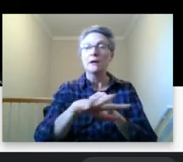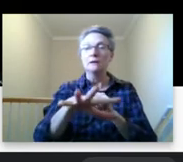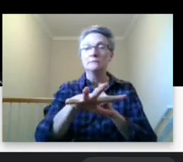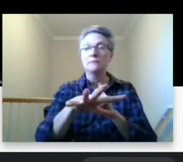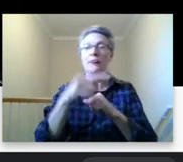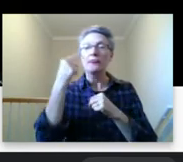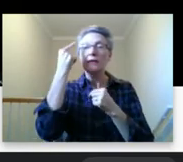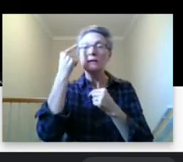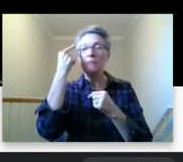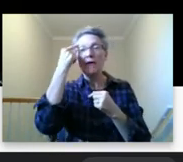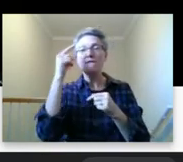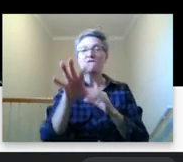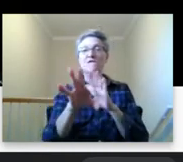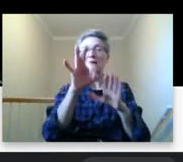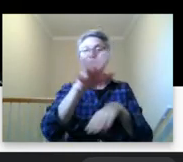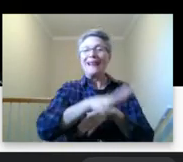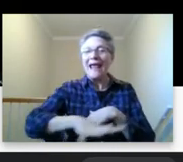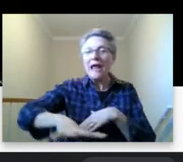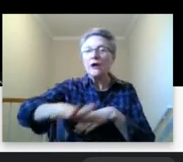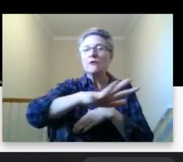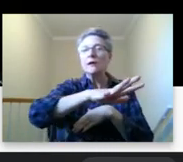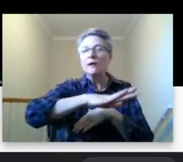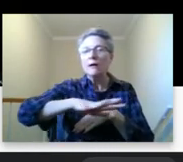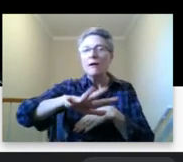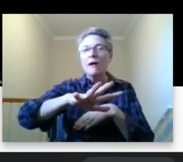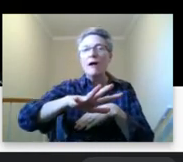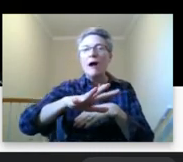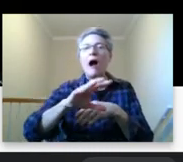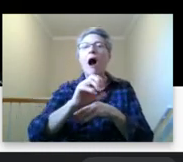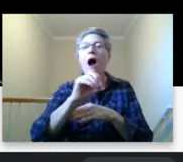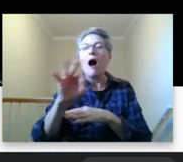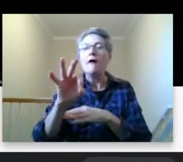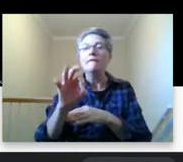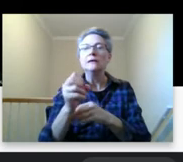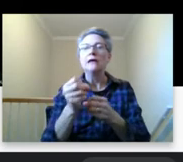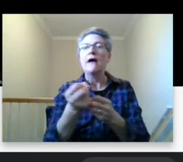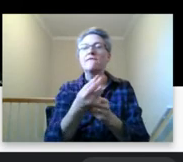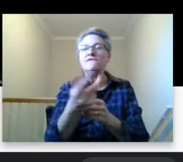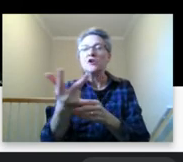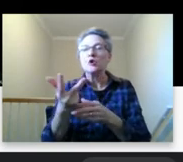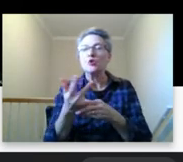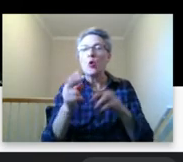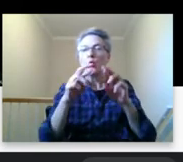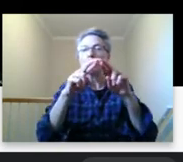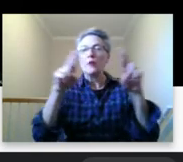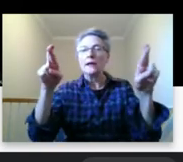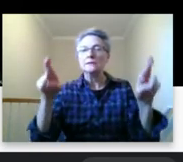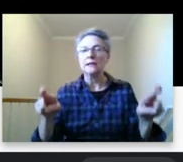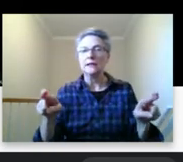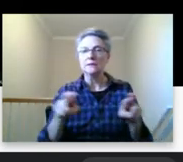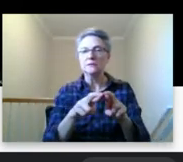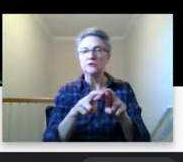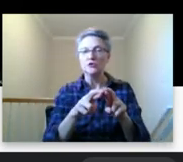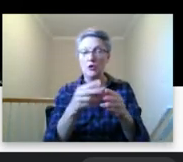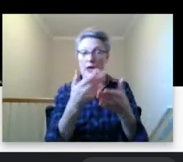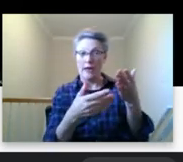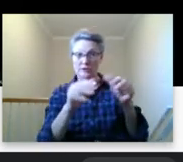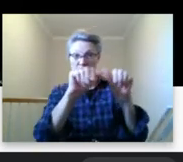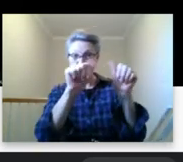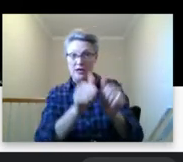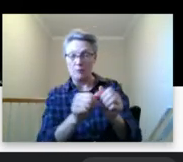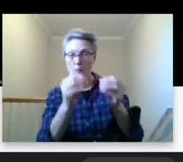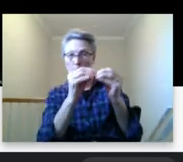think about finding the area of combined rectangles. And what that means is that you've got a figure that has more than one rectangle in it. And